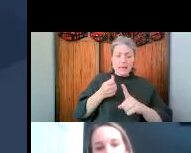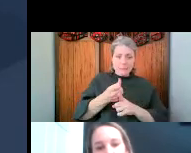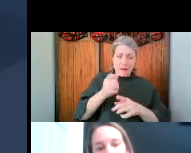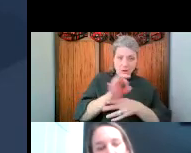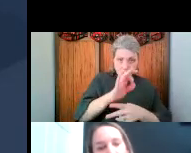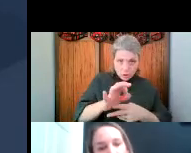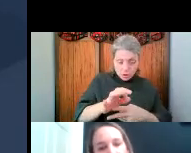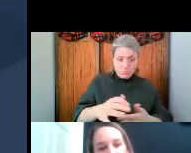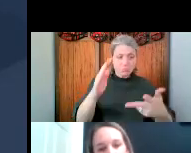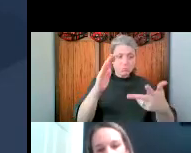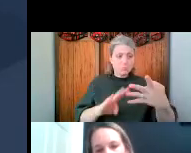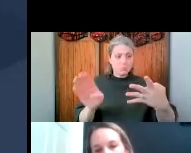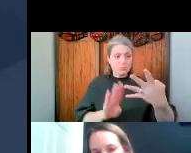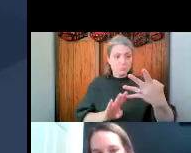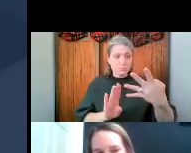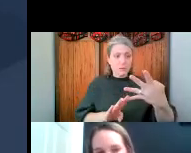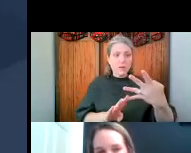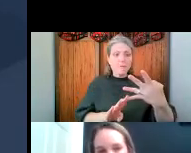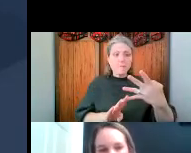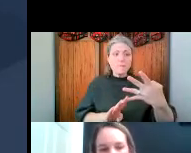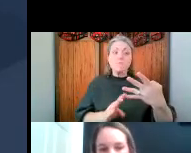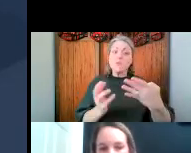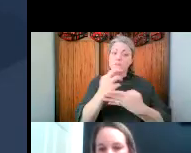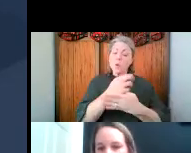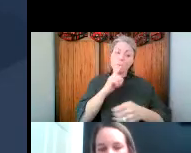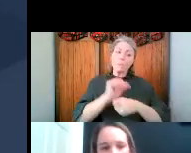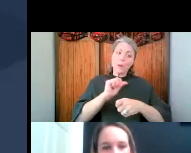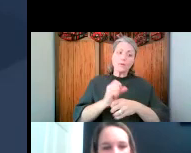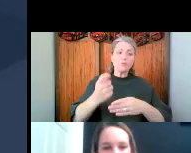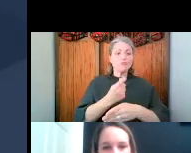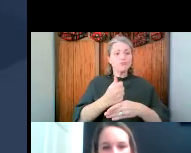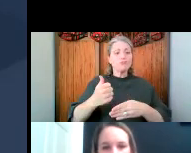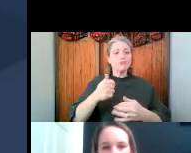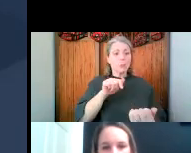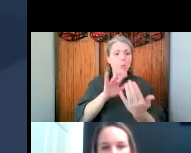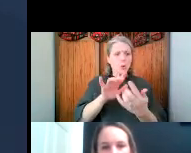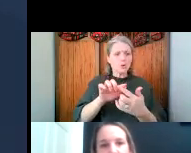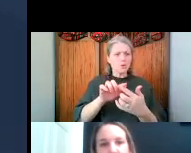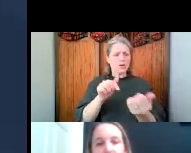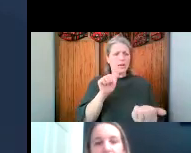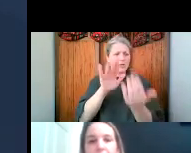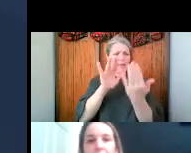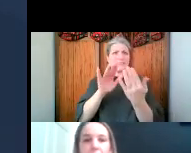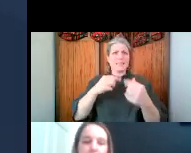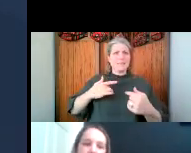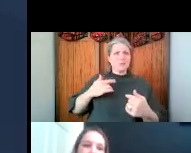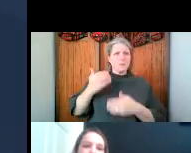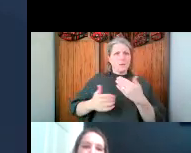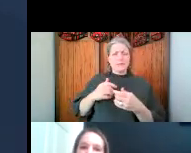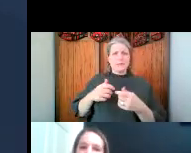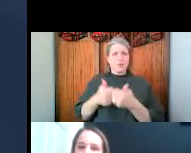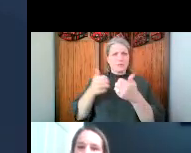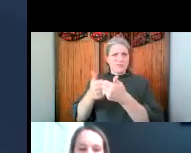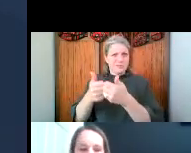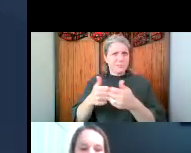and hopefully come out of here with a practical approach when we're dealing with sensory processing difficulties. So the